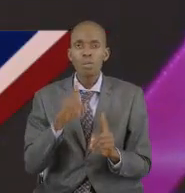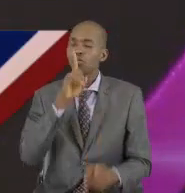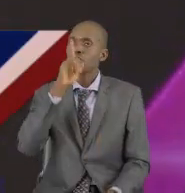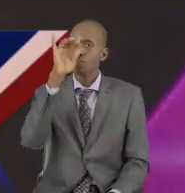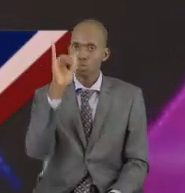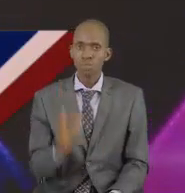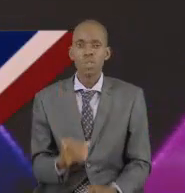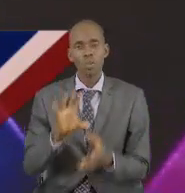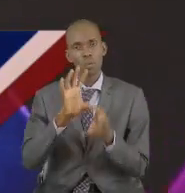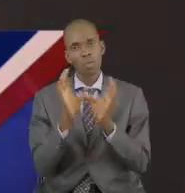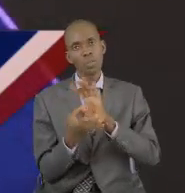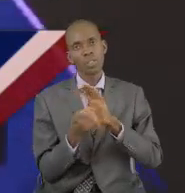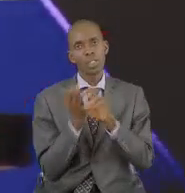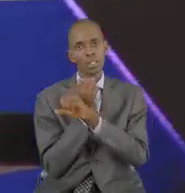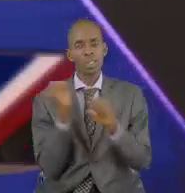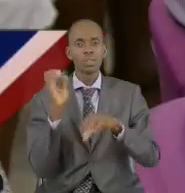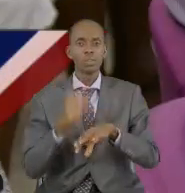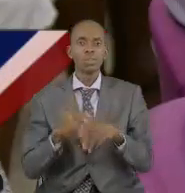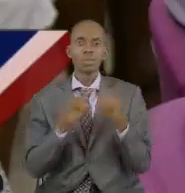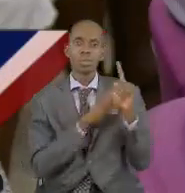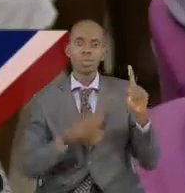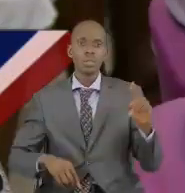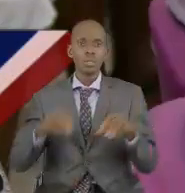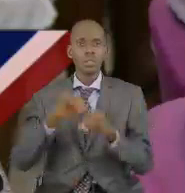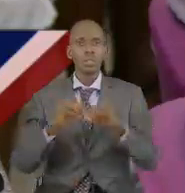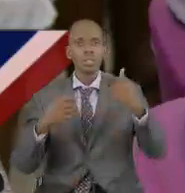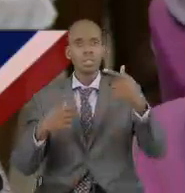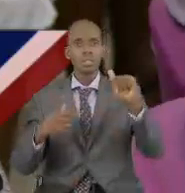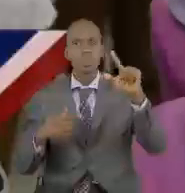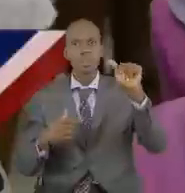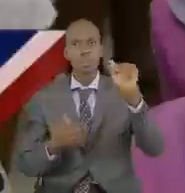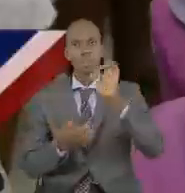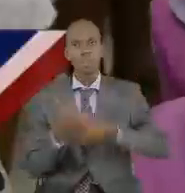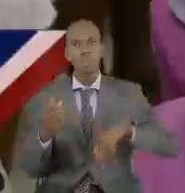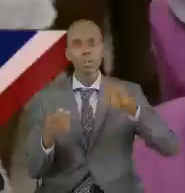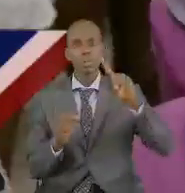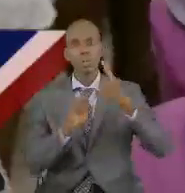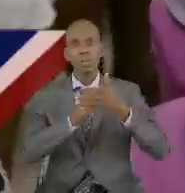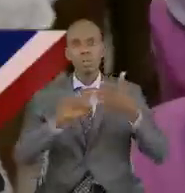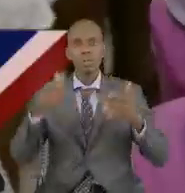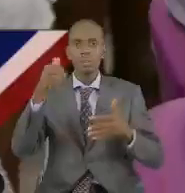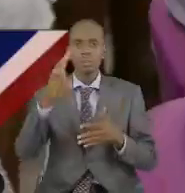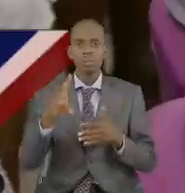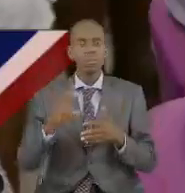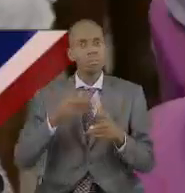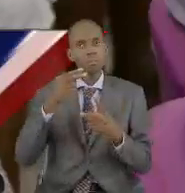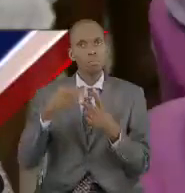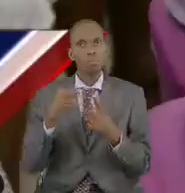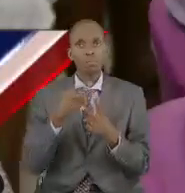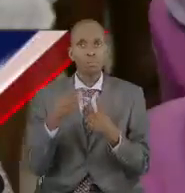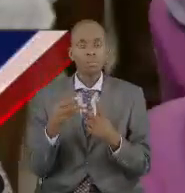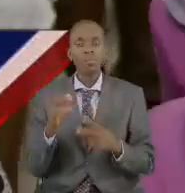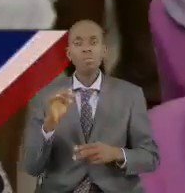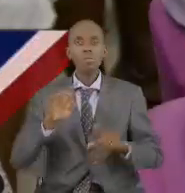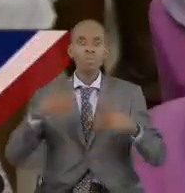Lord. It tells us in Galatians chapter 1, verse 17, neither went I up to